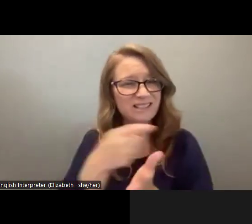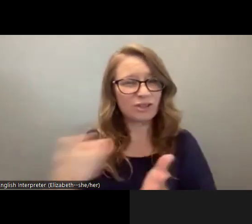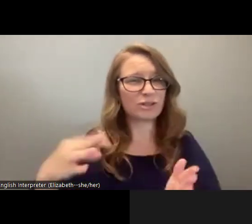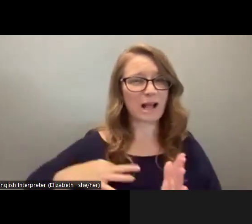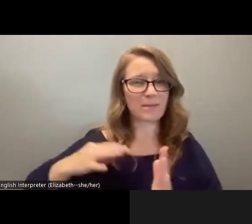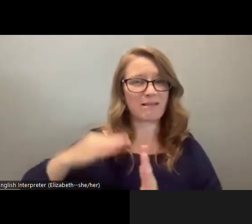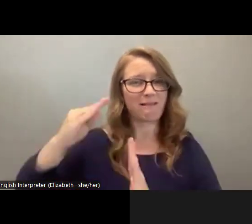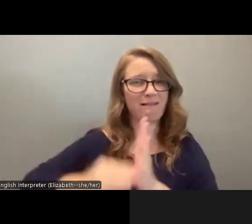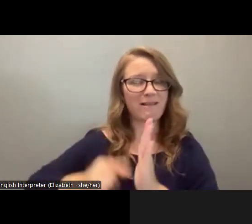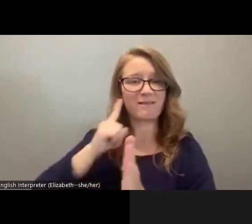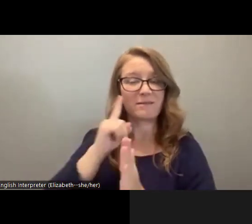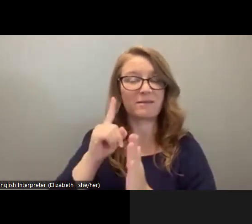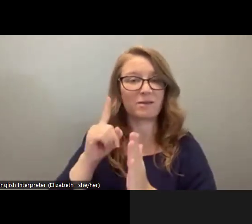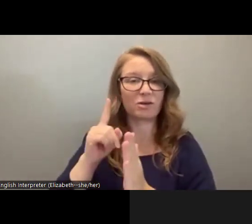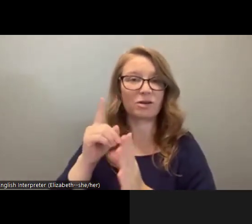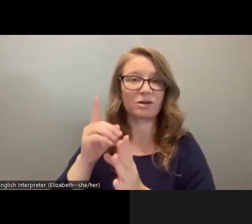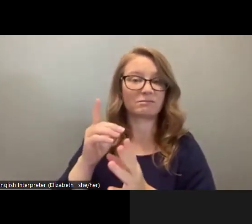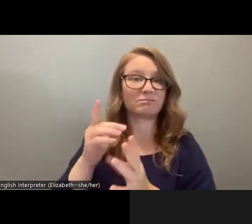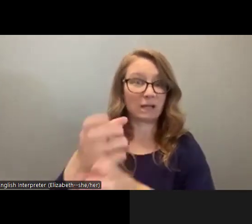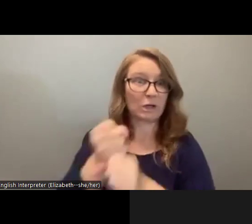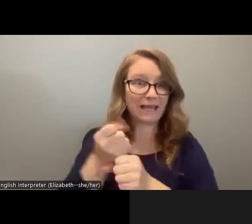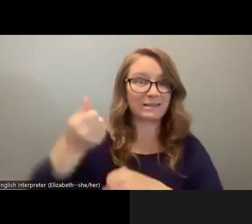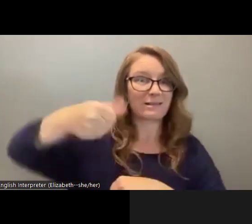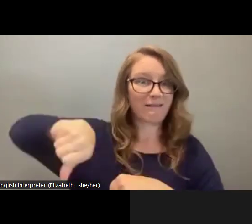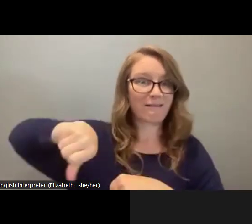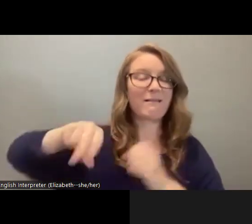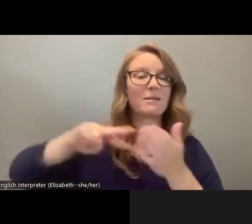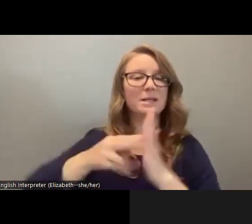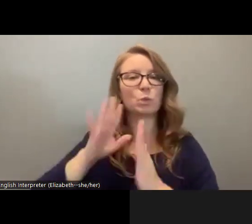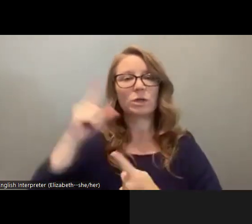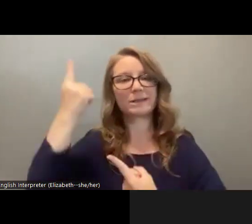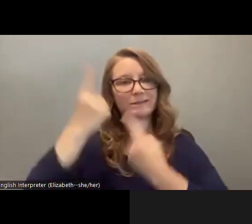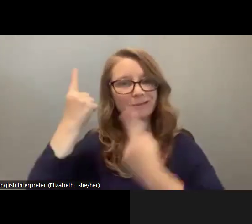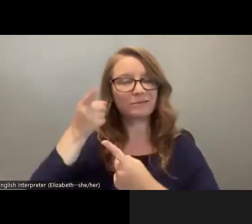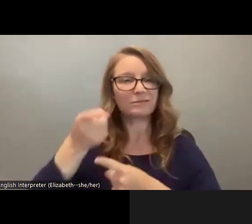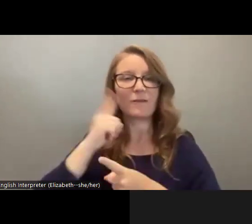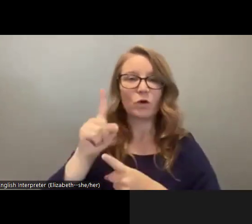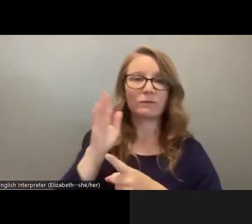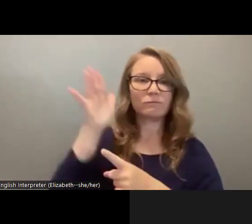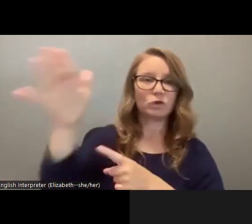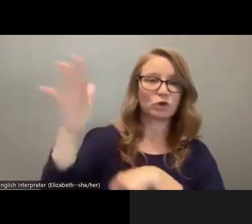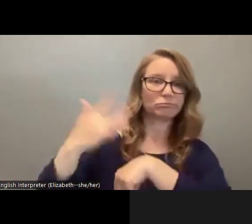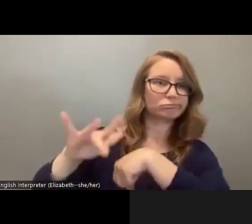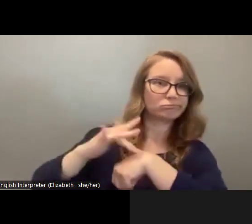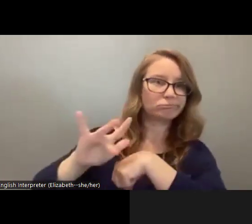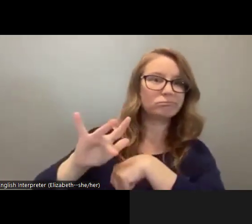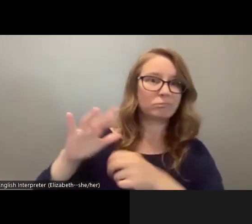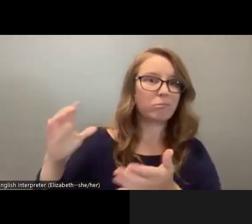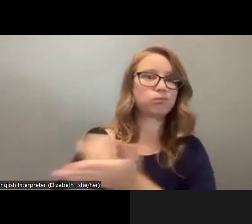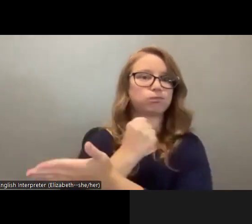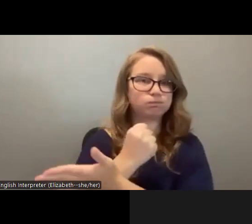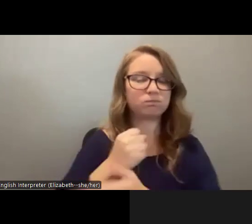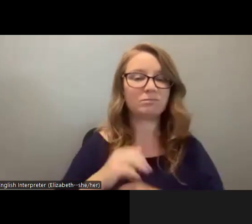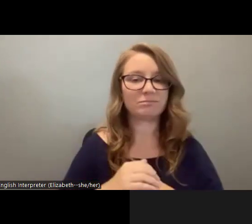to receive that denial in order to be considered for any potential spots that open up. I'd